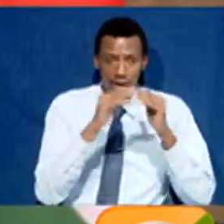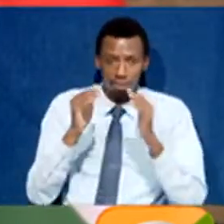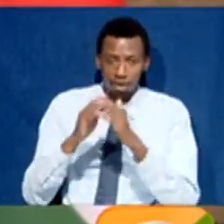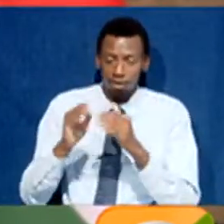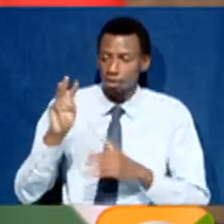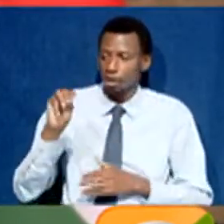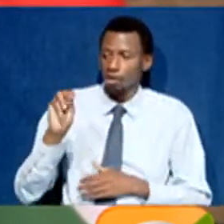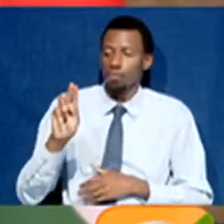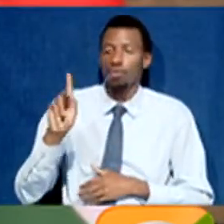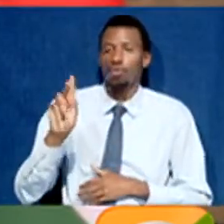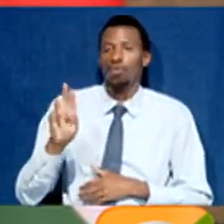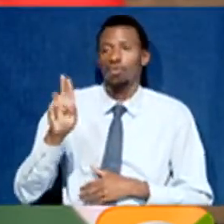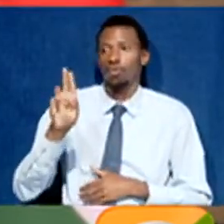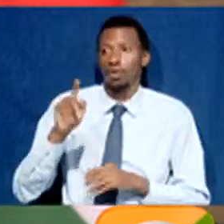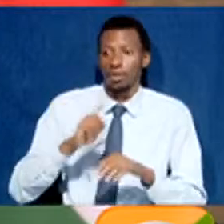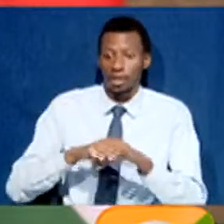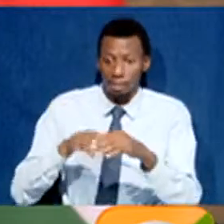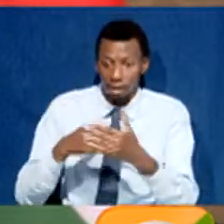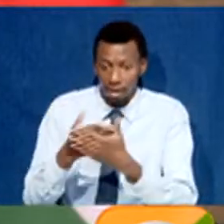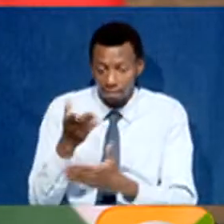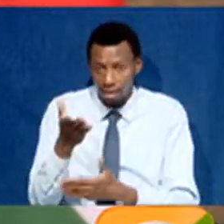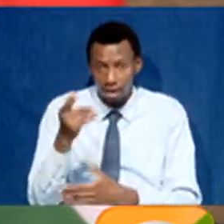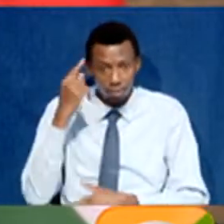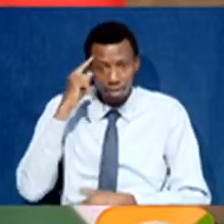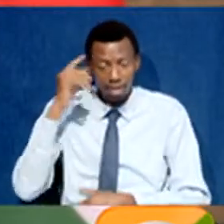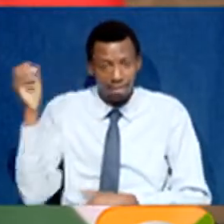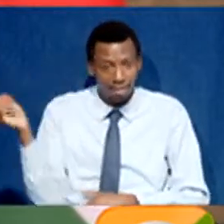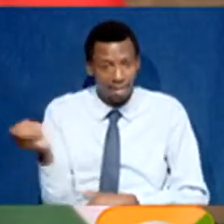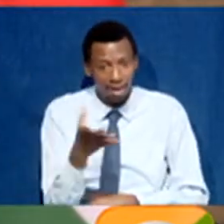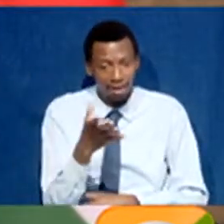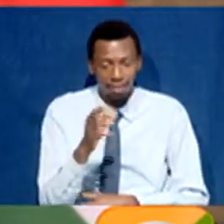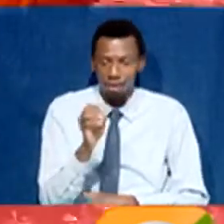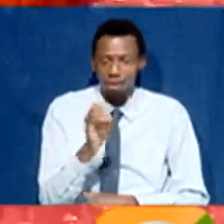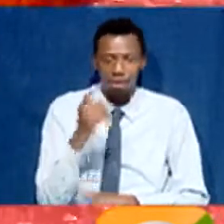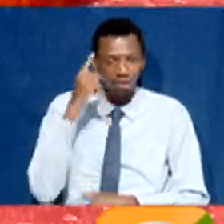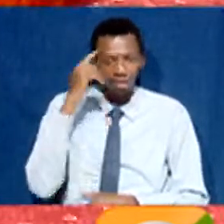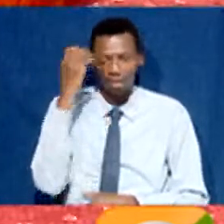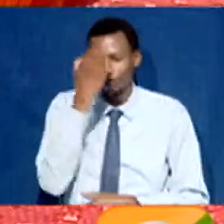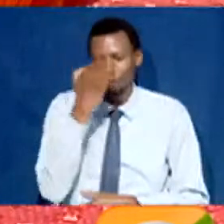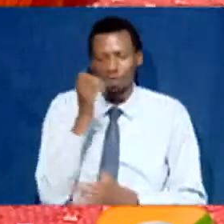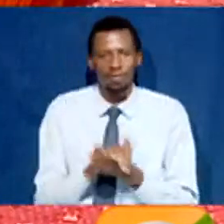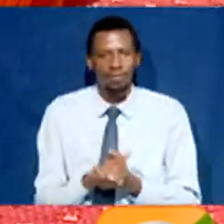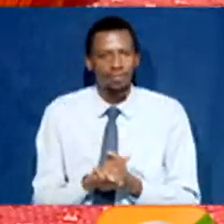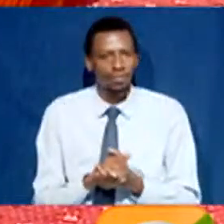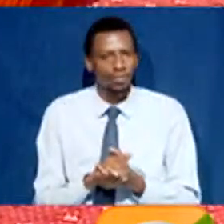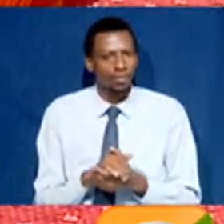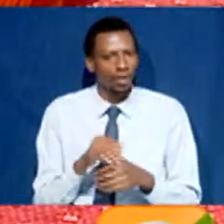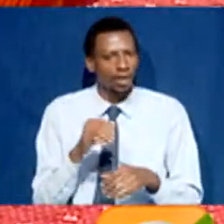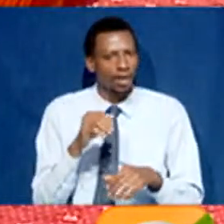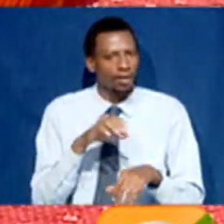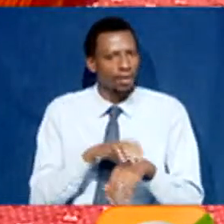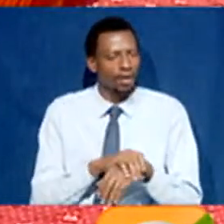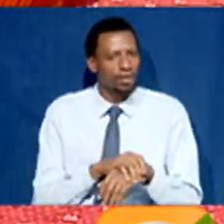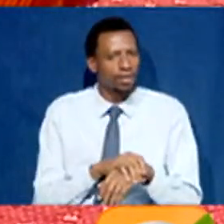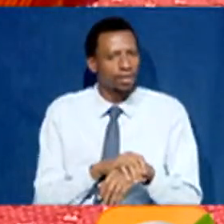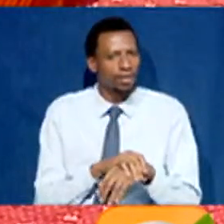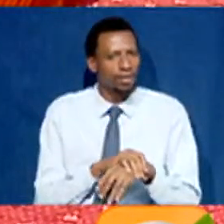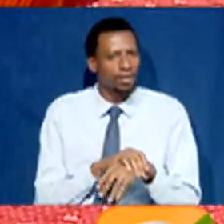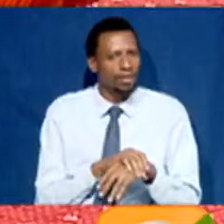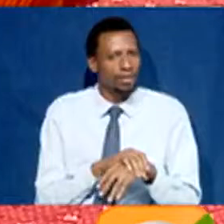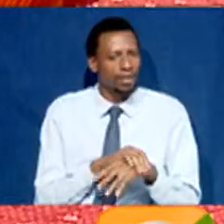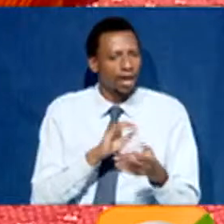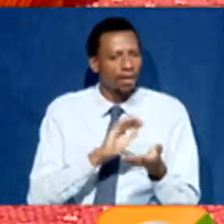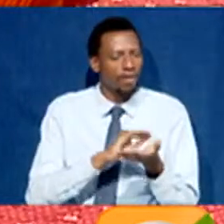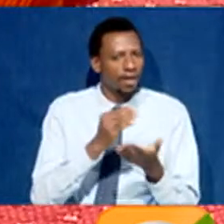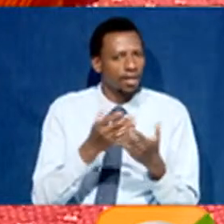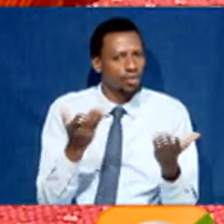will not think it is a slum. So you will think it is in Europe. That is being financed by these resources? Yes. Not private investor resources? No,